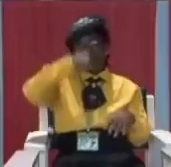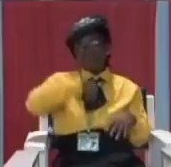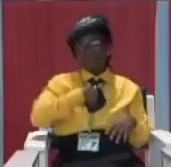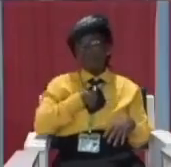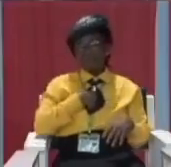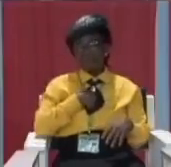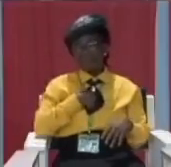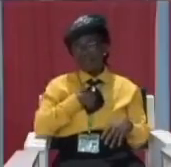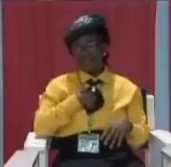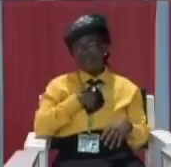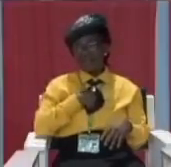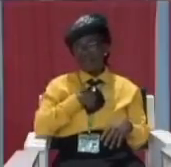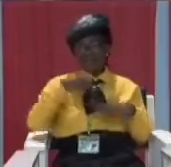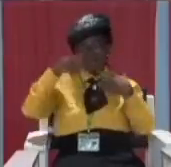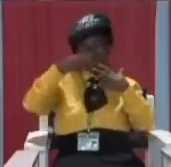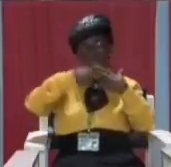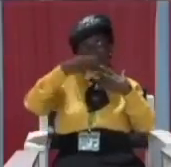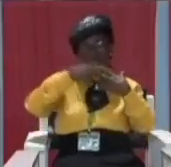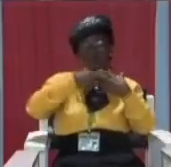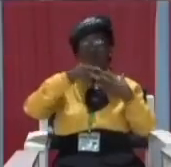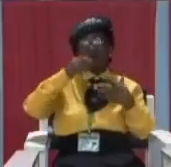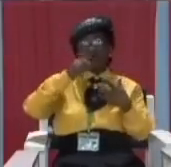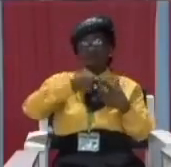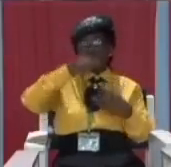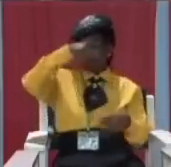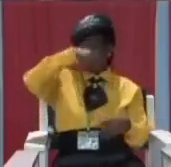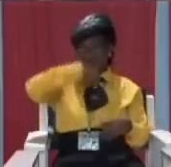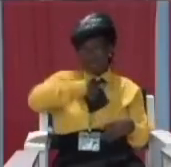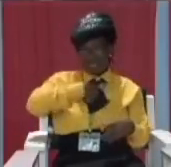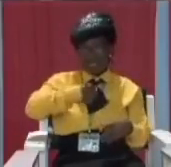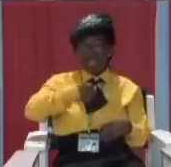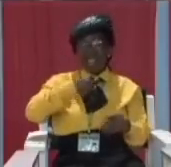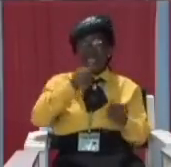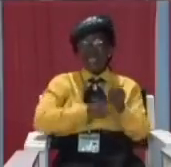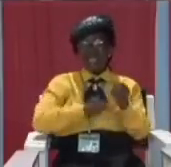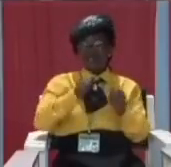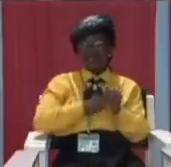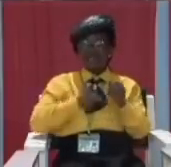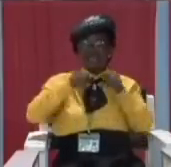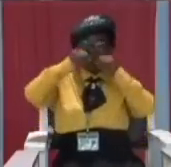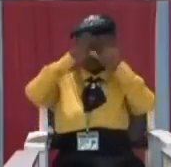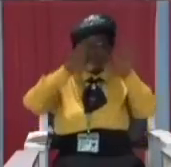Restore to me every blessing I have lost.